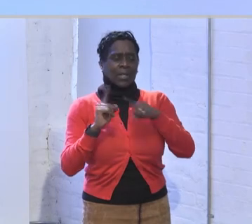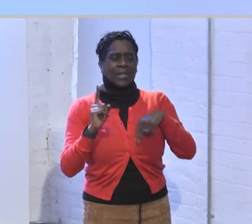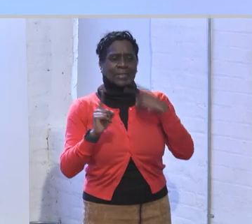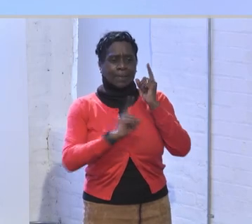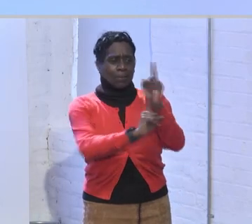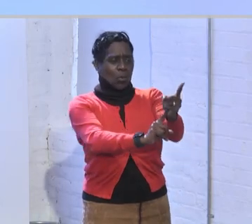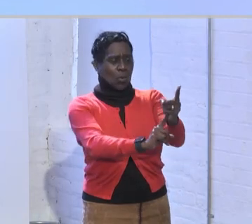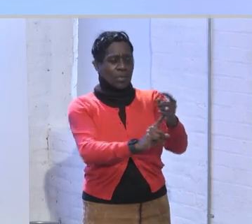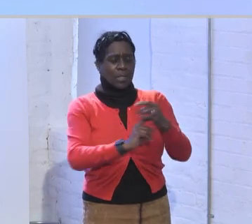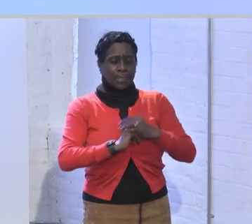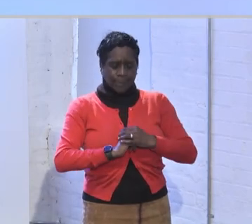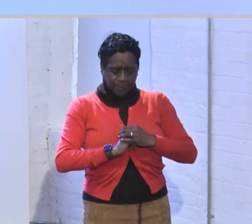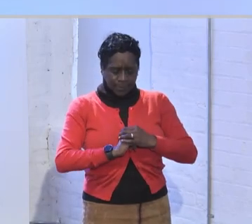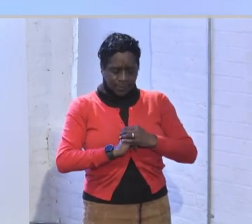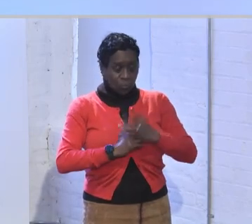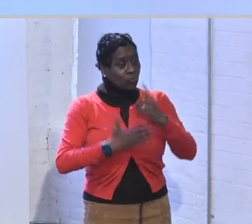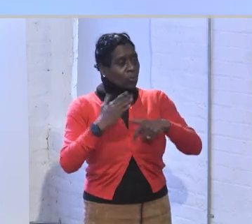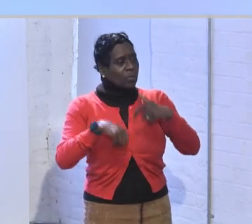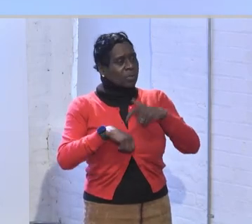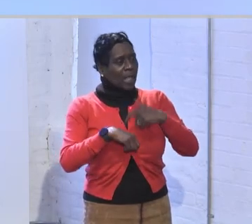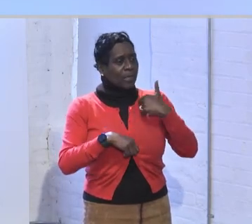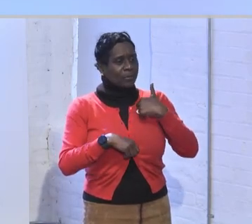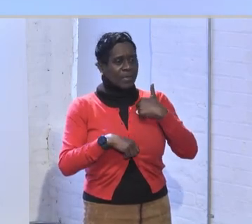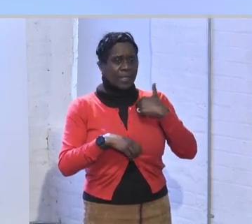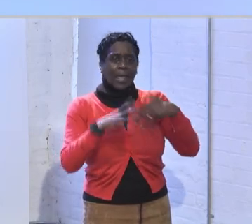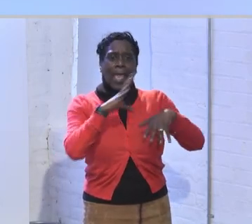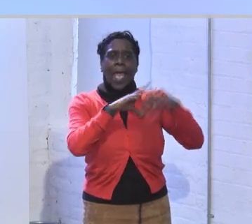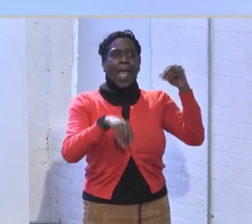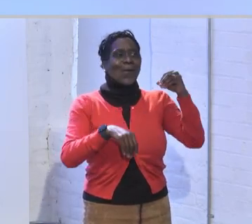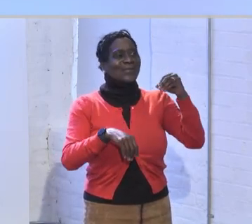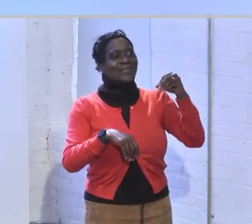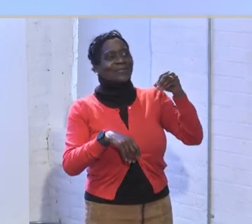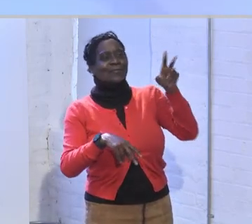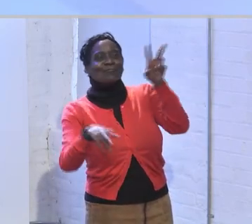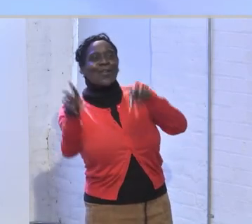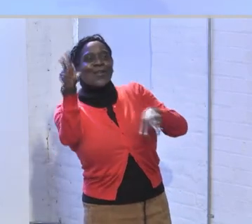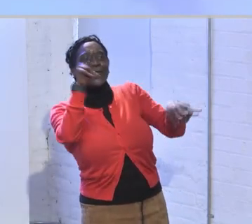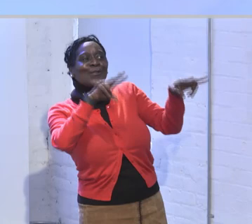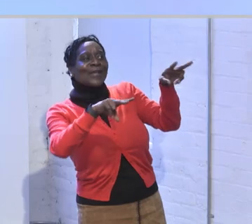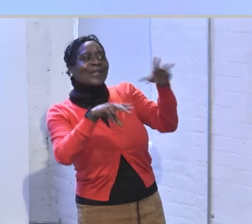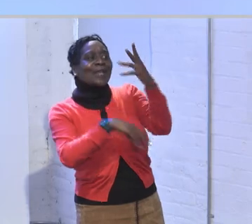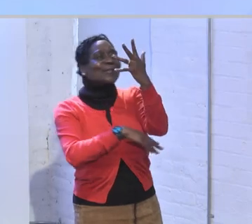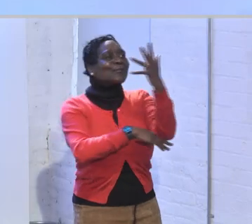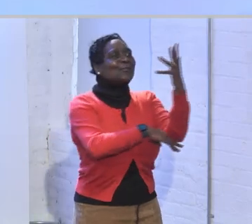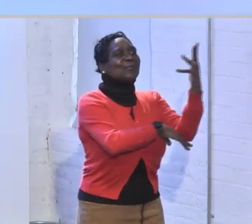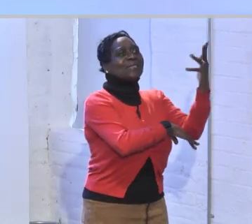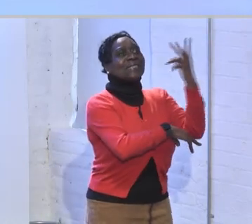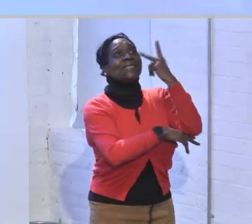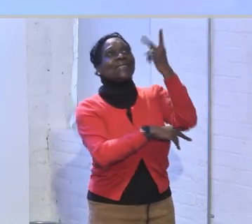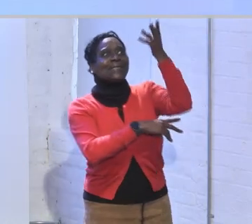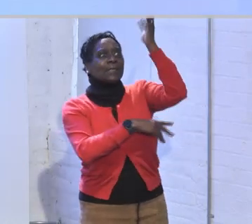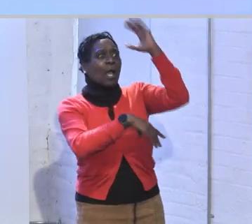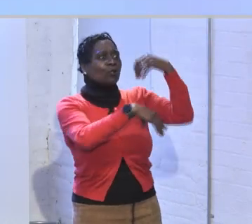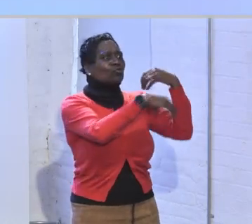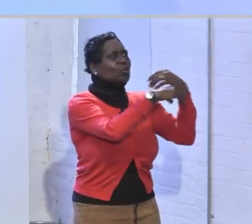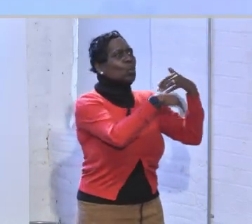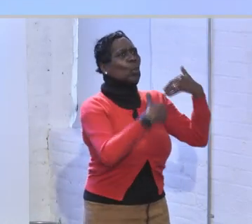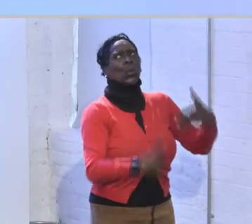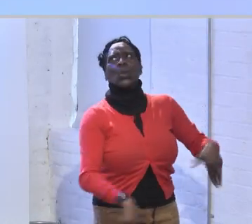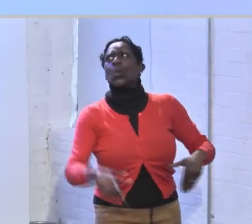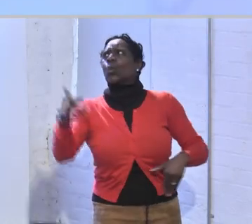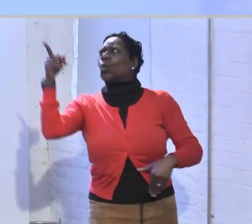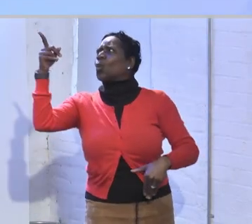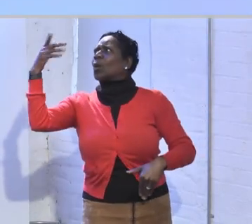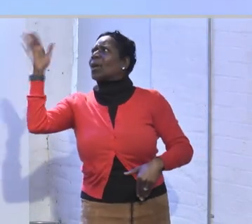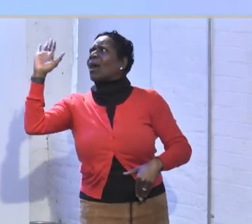moment. Sometimes it's being out in nature, right? It's being out in nature and seeing God's creation, and you go, wow, what a